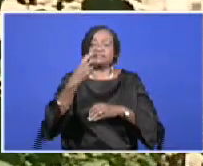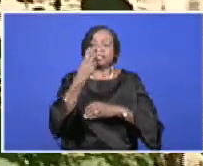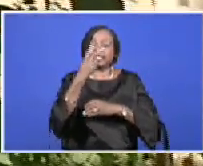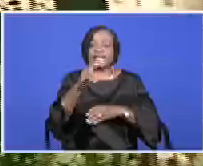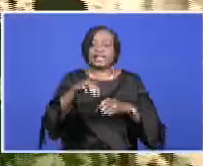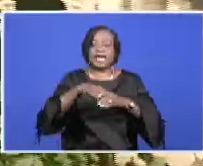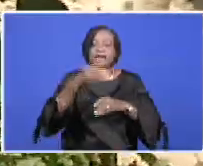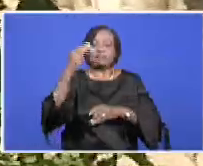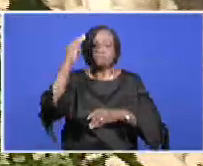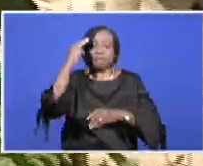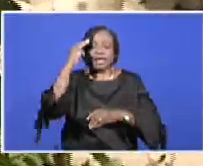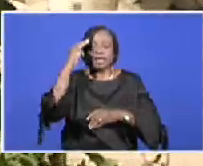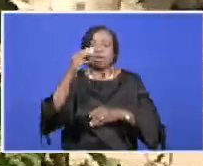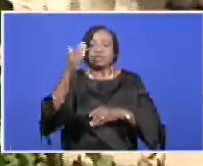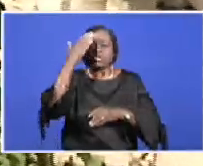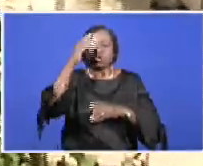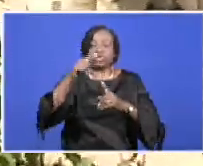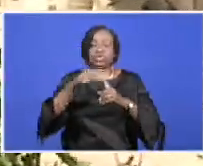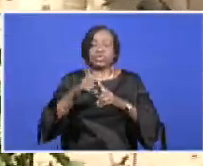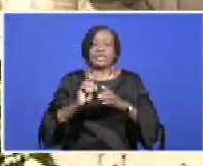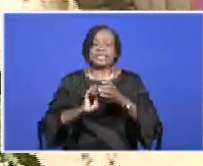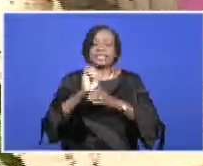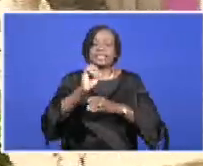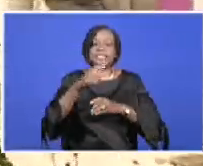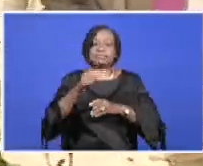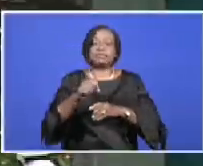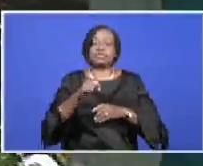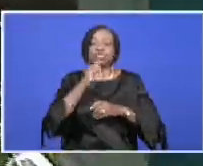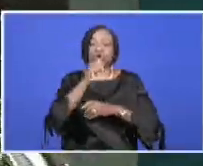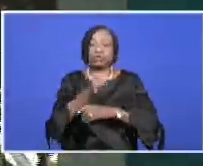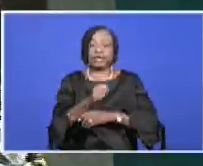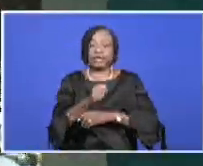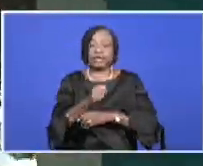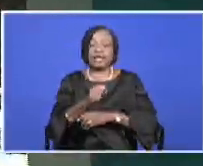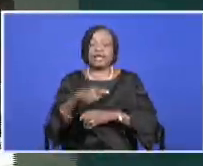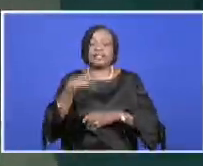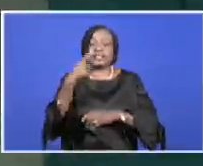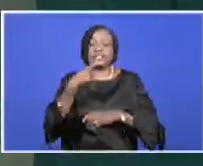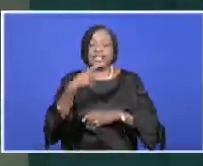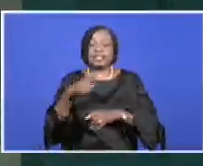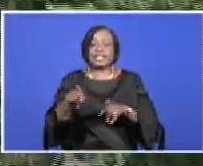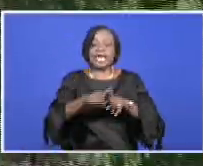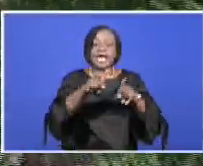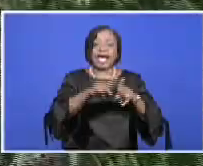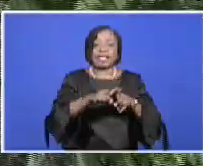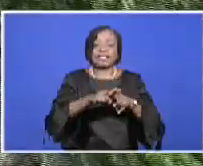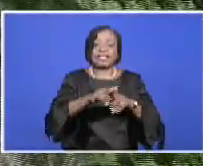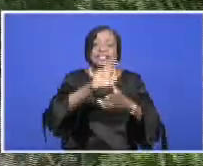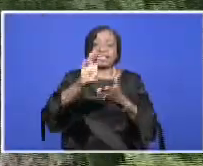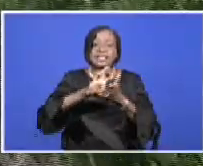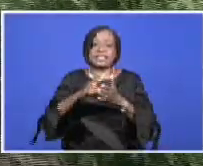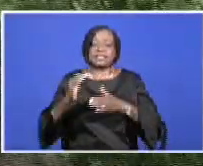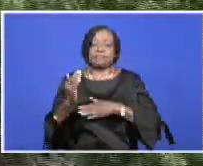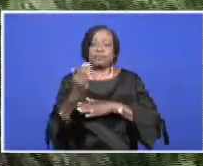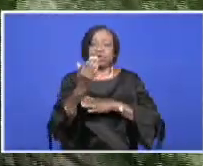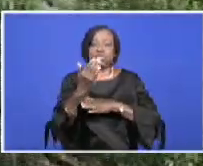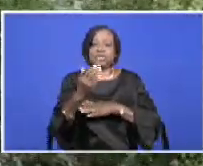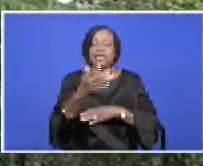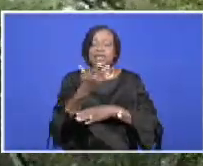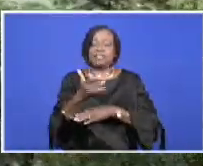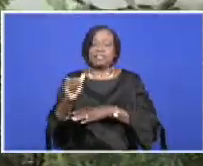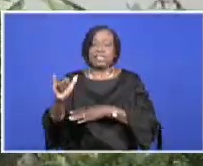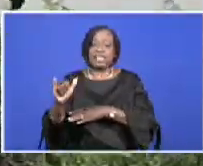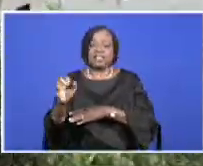and were known to exist and were tolerated. She says as urban centers approached, these unregulated communities were